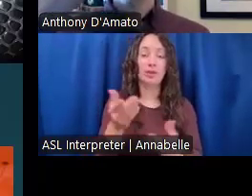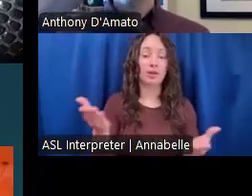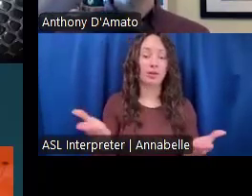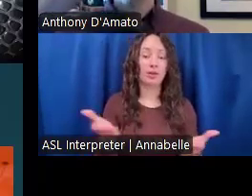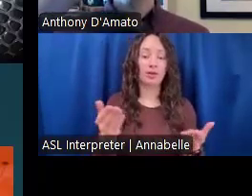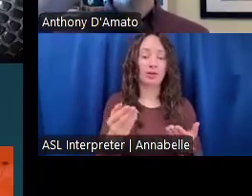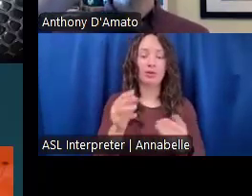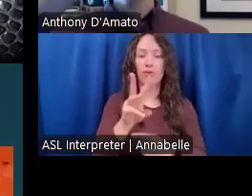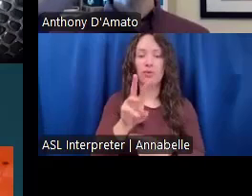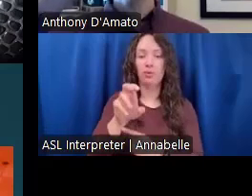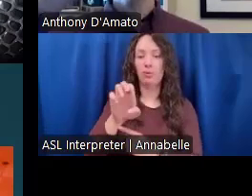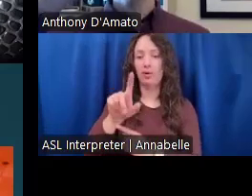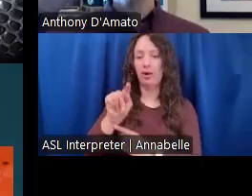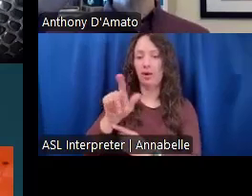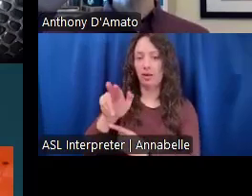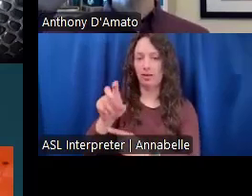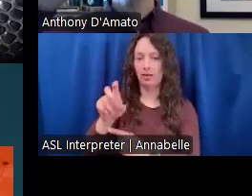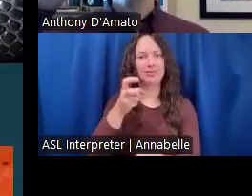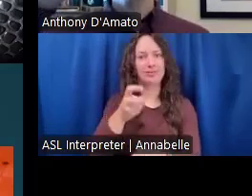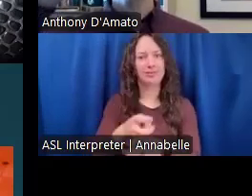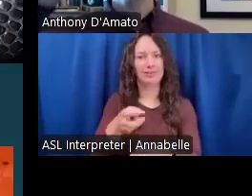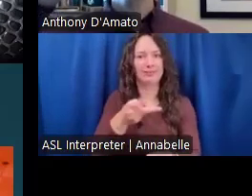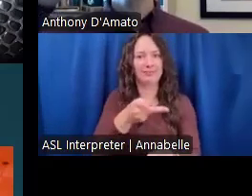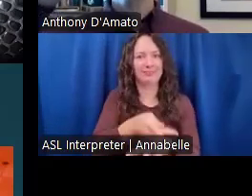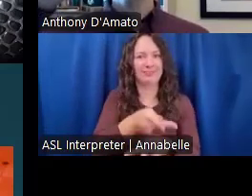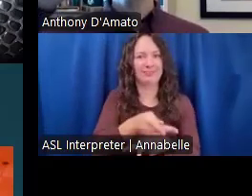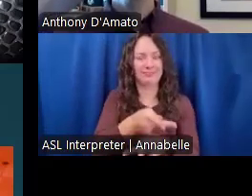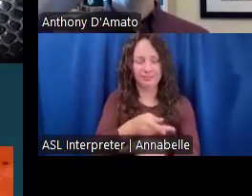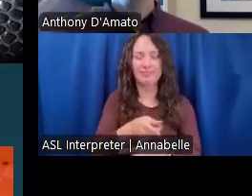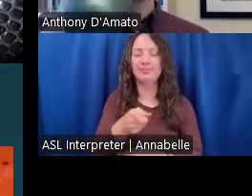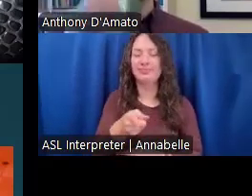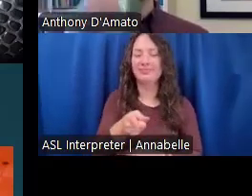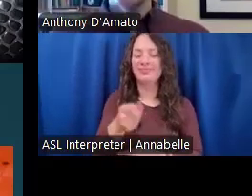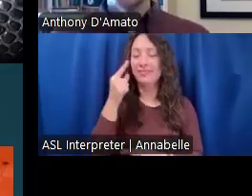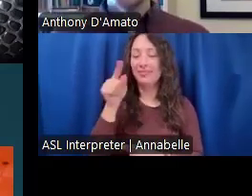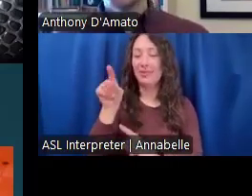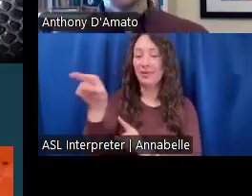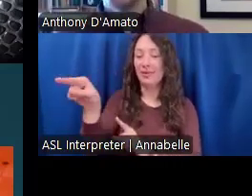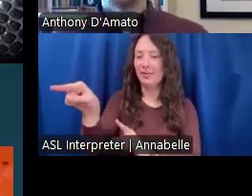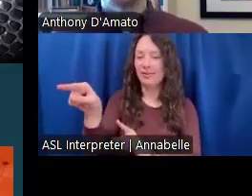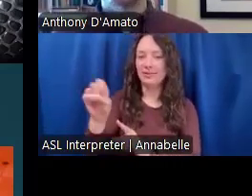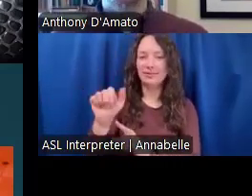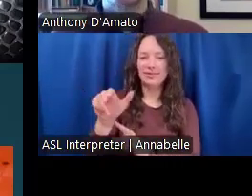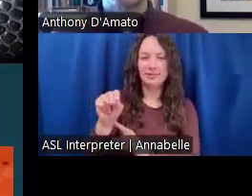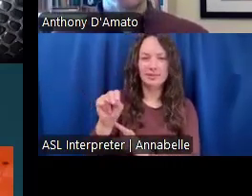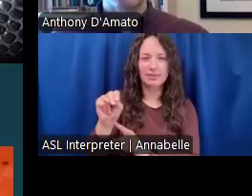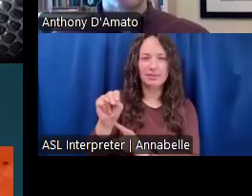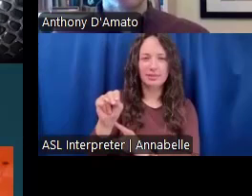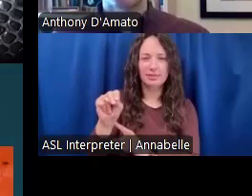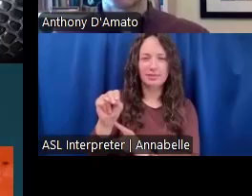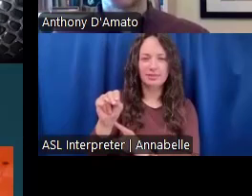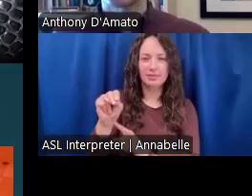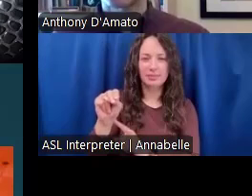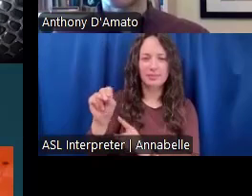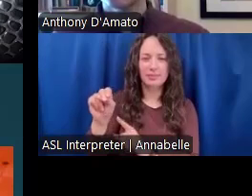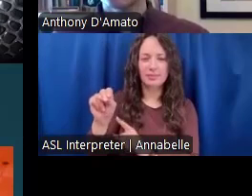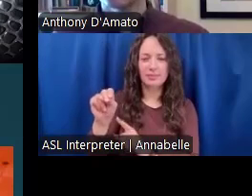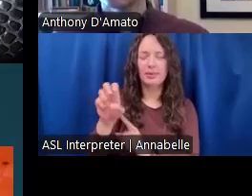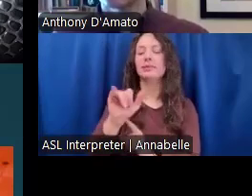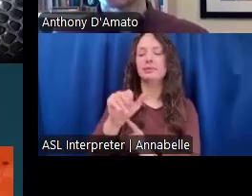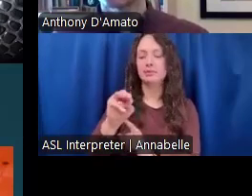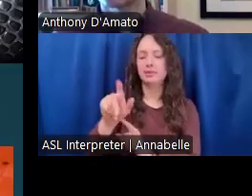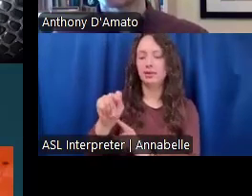Frisk, project leader for St. Mark's, is attending. This is for you, flatwood salamander at St. Mark's National Wildlife